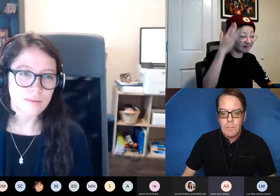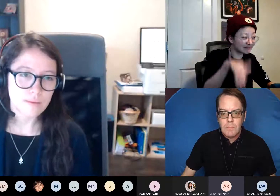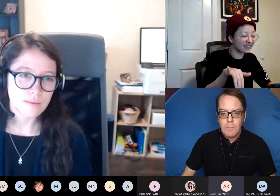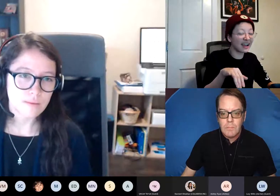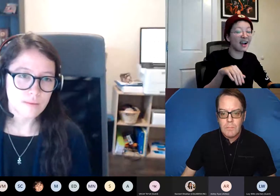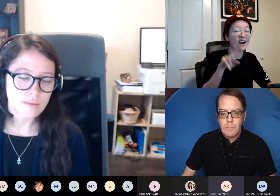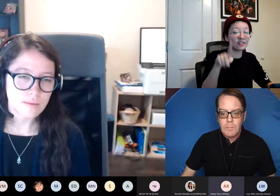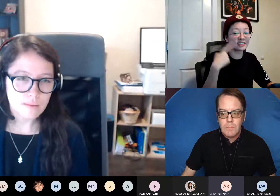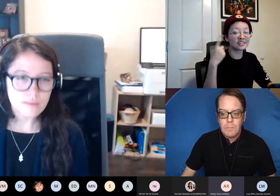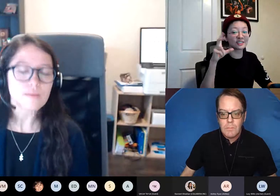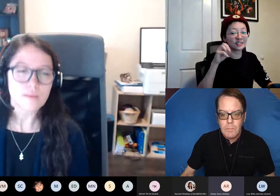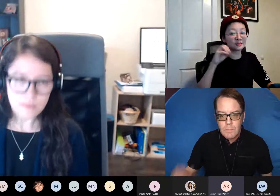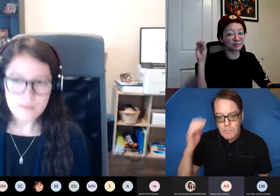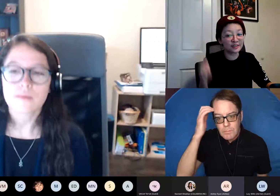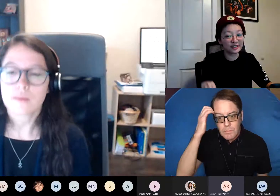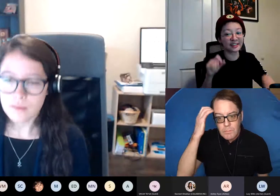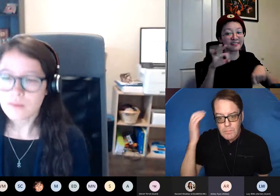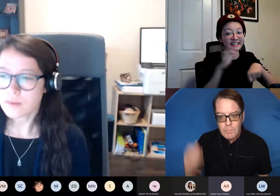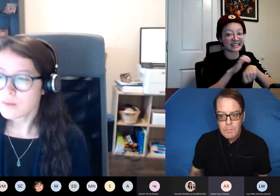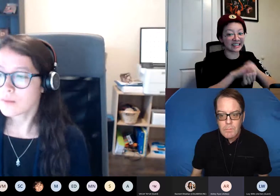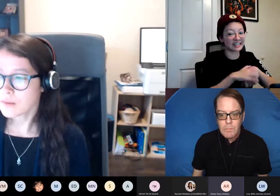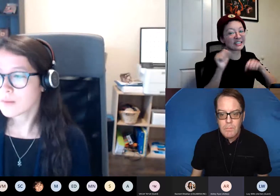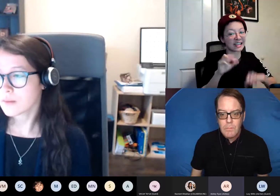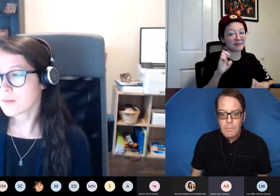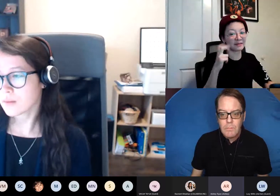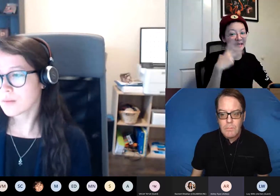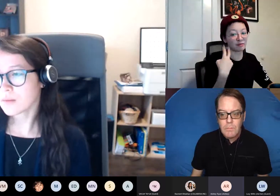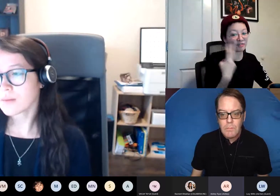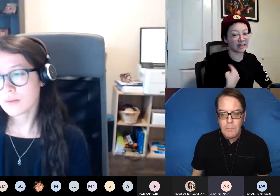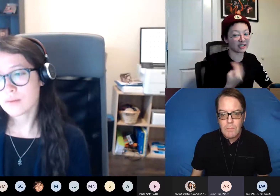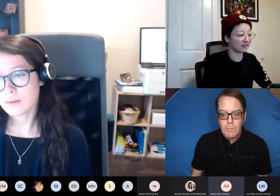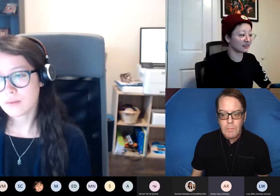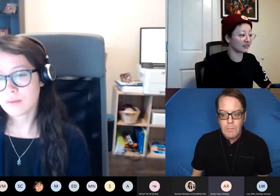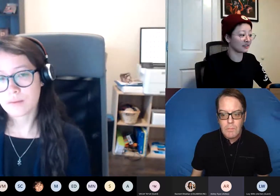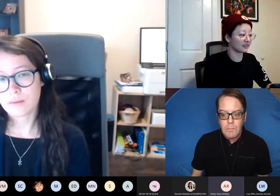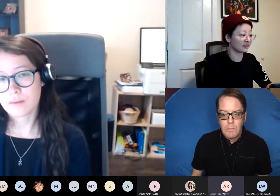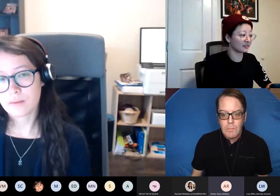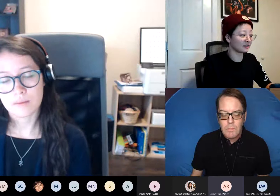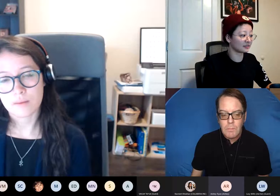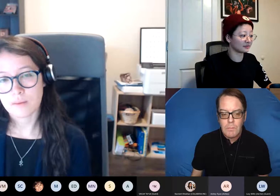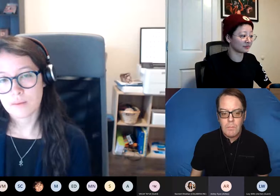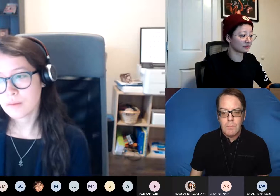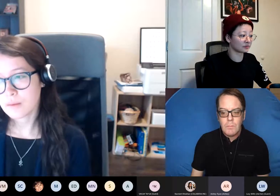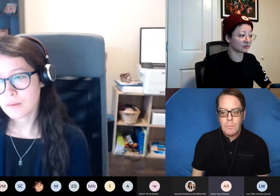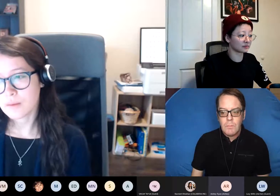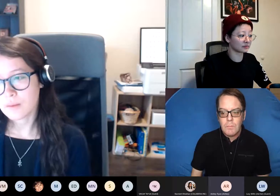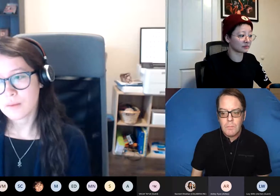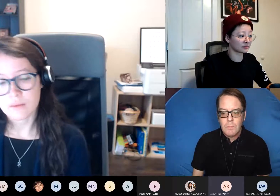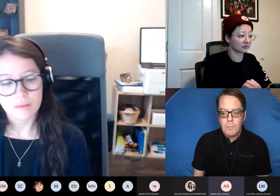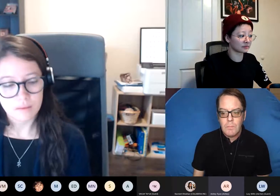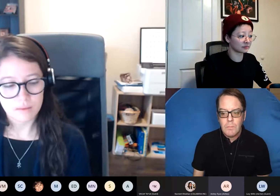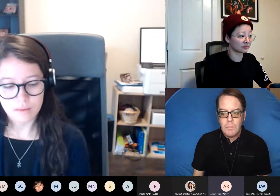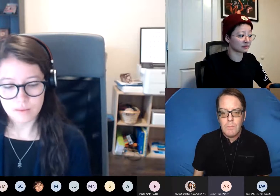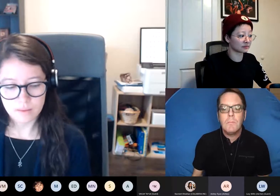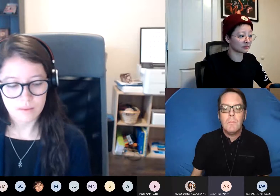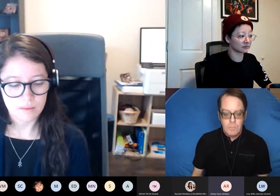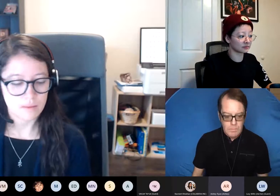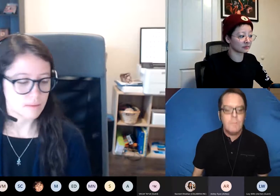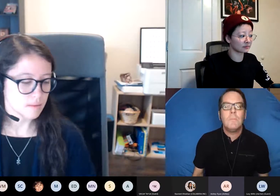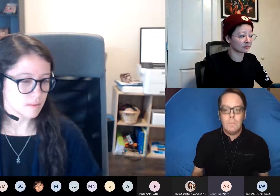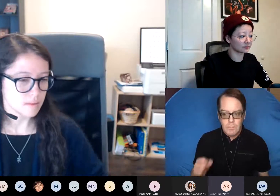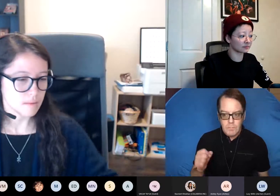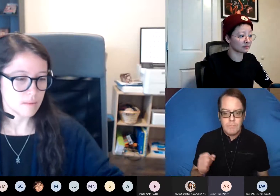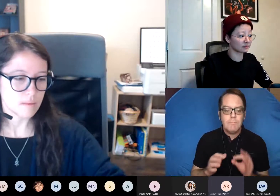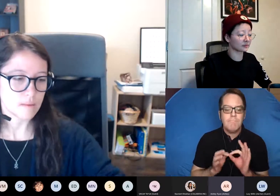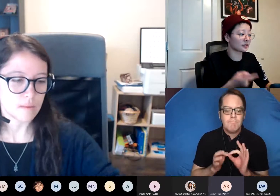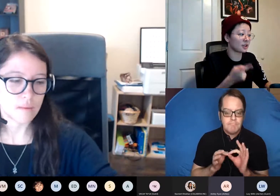me, I don't like to read lips. And actually, even expert lip readers can only understand 30% of what